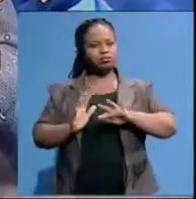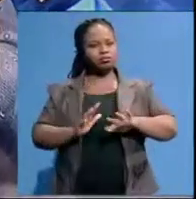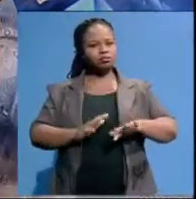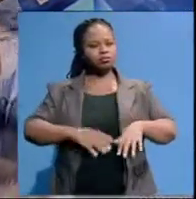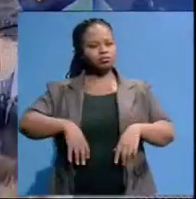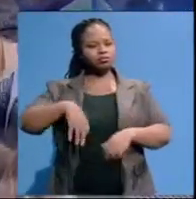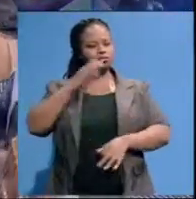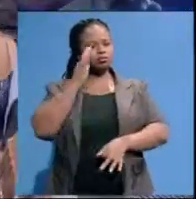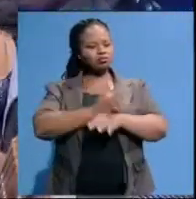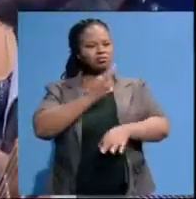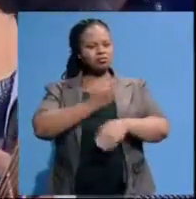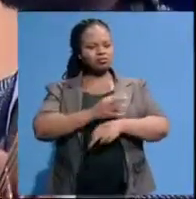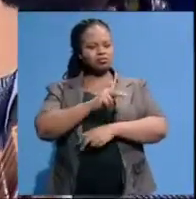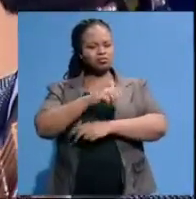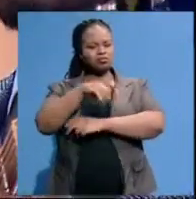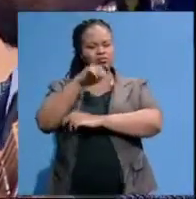utatu kobe uyazama